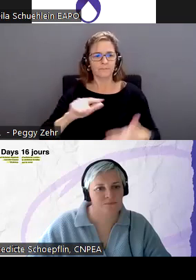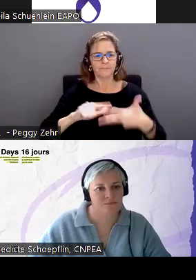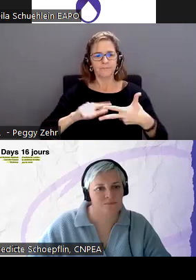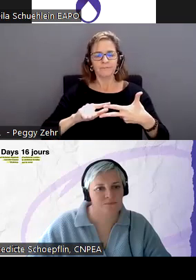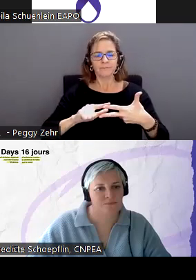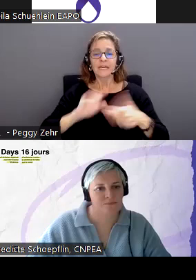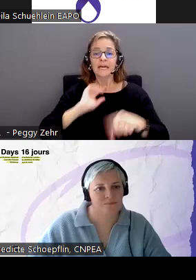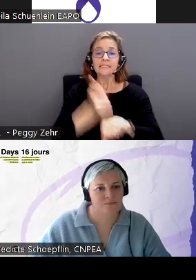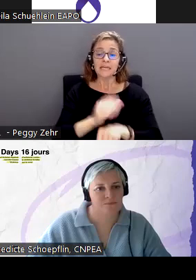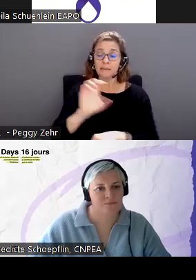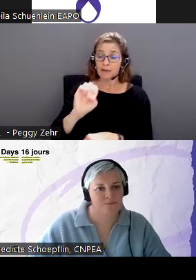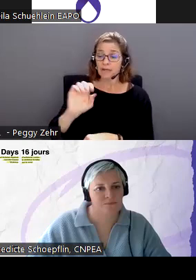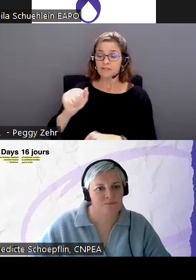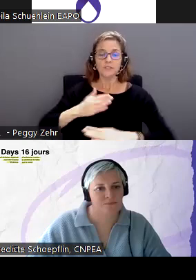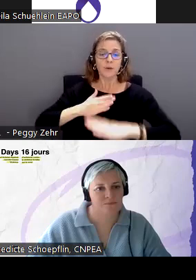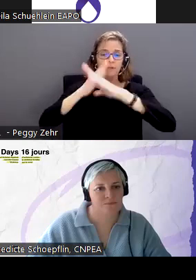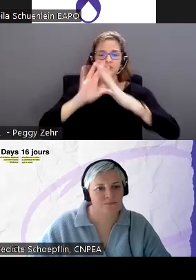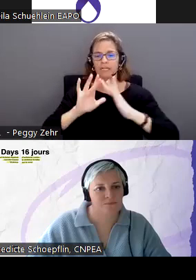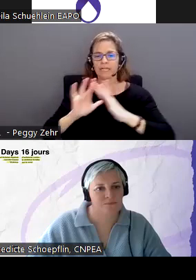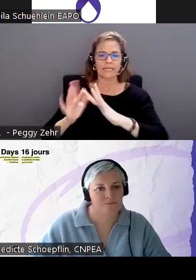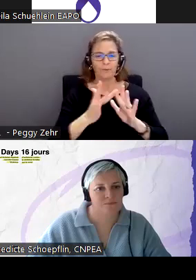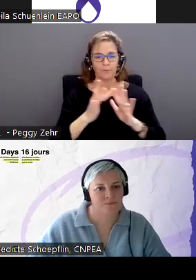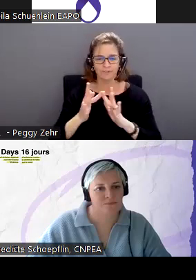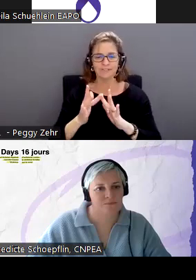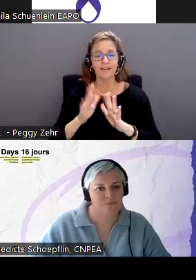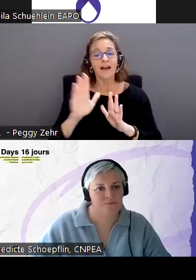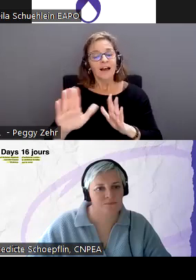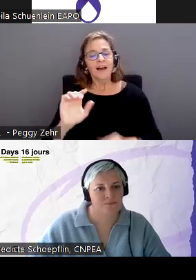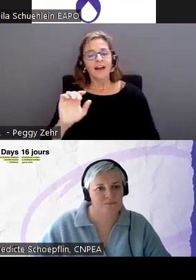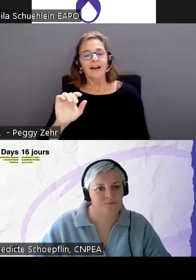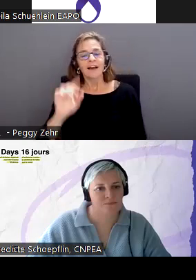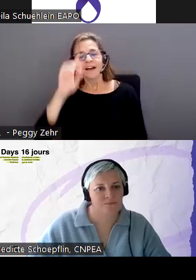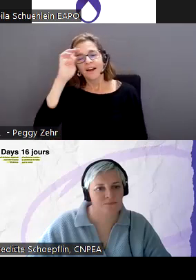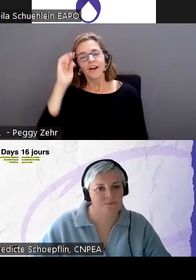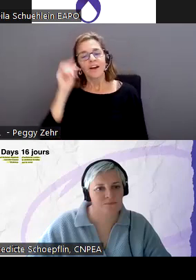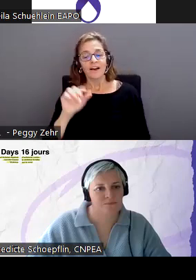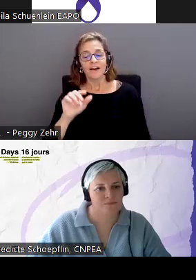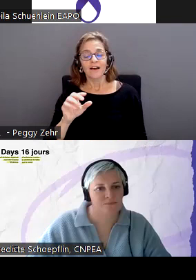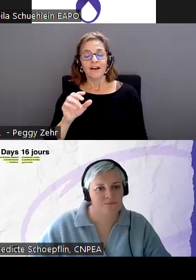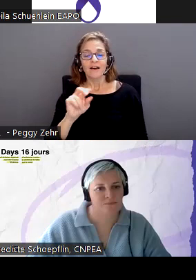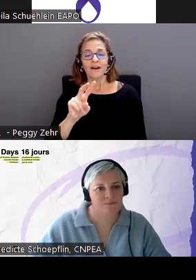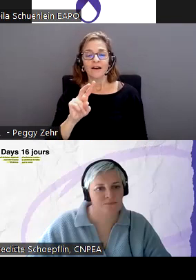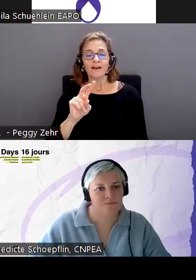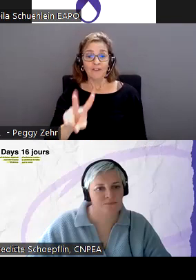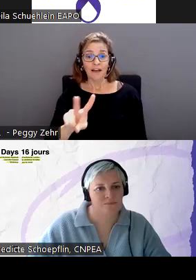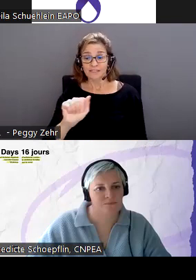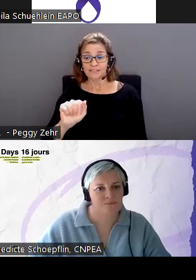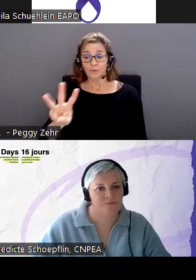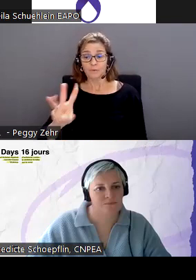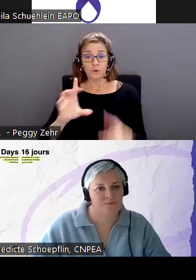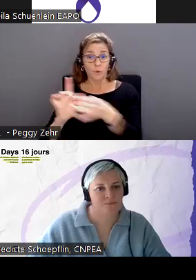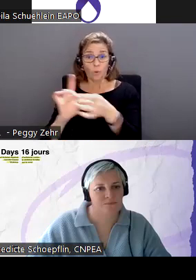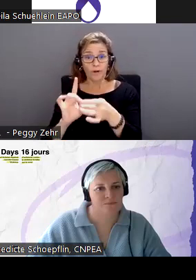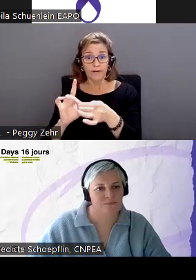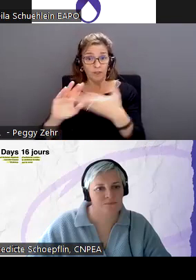prevention networks. And for me, there's a link between the Violence Against Women coordinating committees too. This is the collective work in communities that we